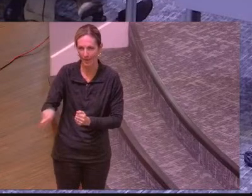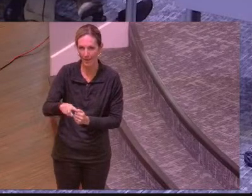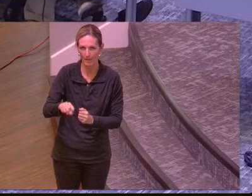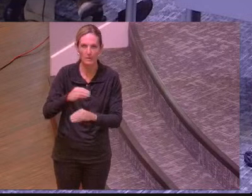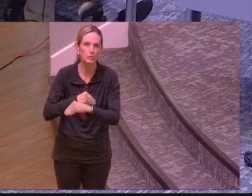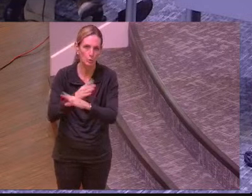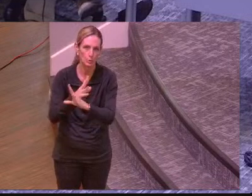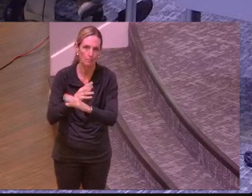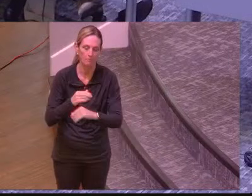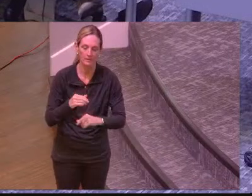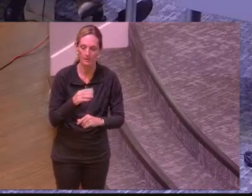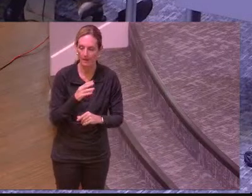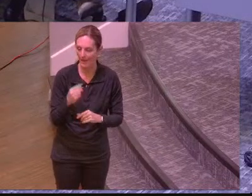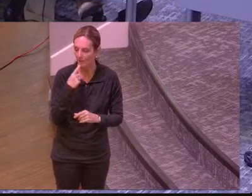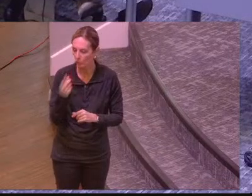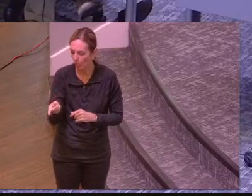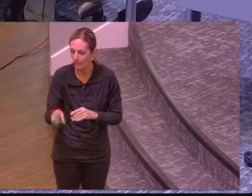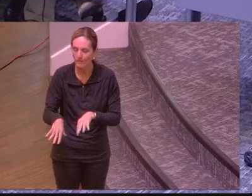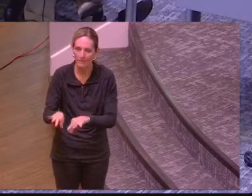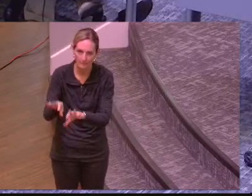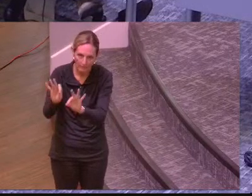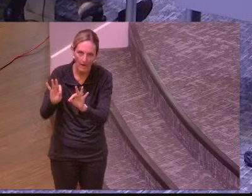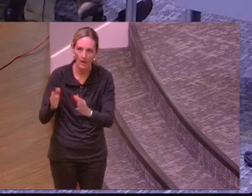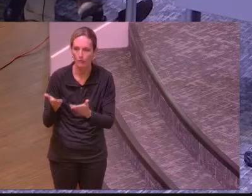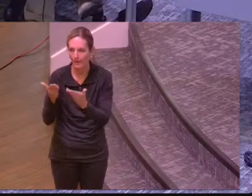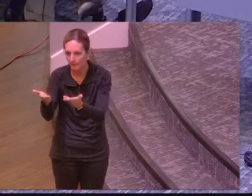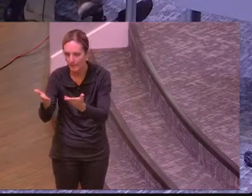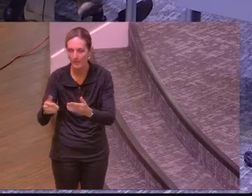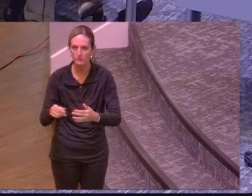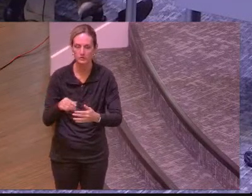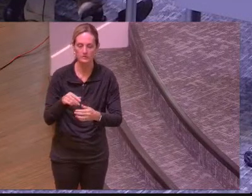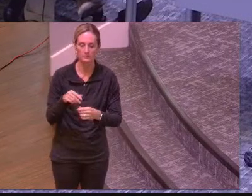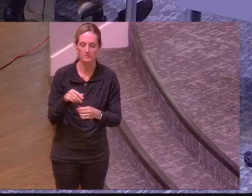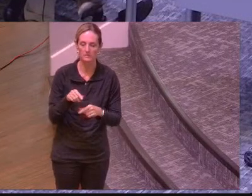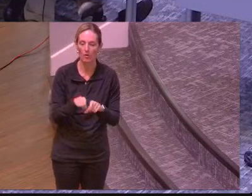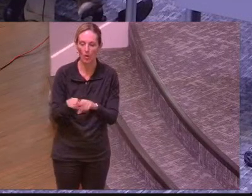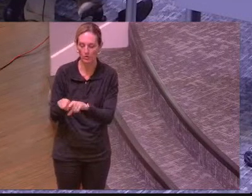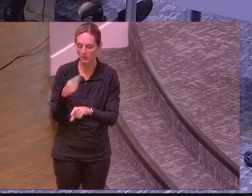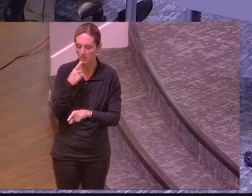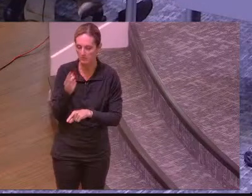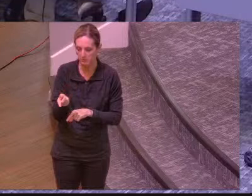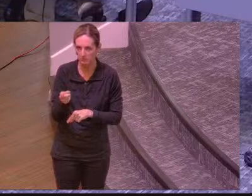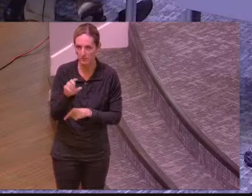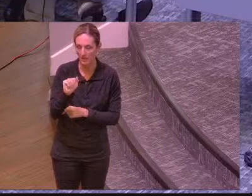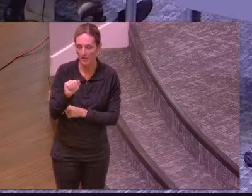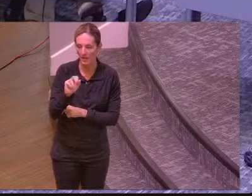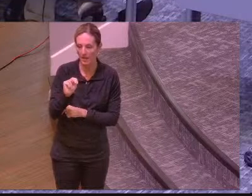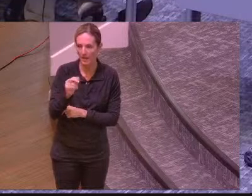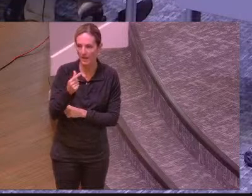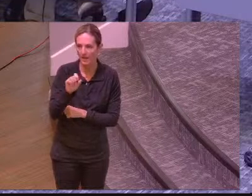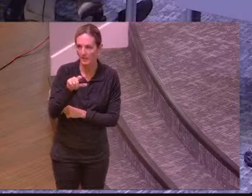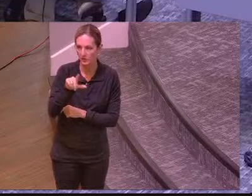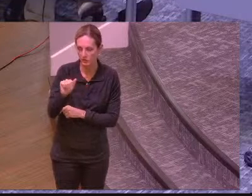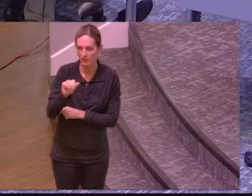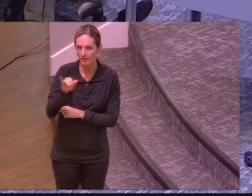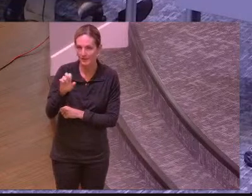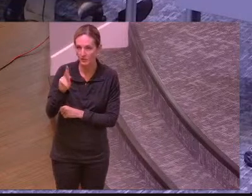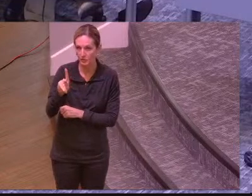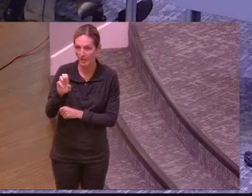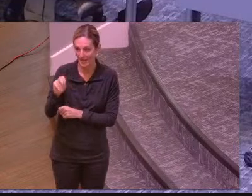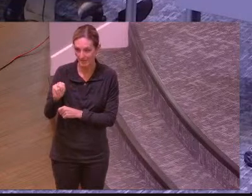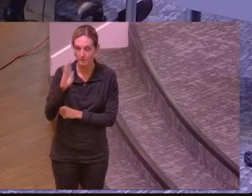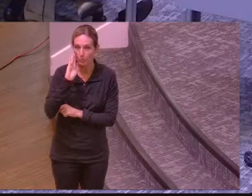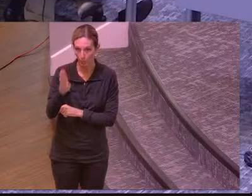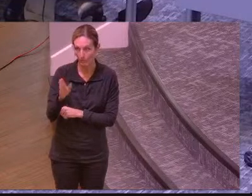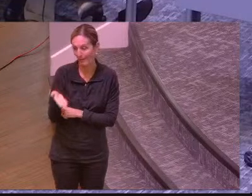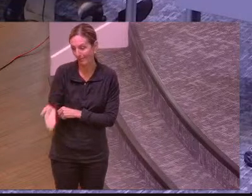week, shared the findings and the recommendations, and also shared that Ms. Angela Jackson would begin working with that